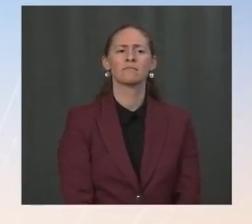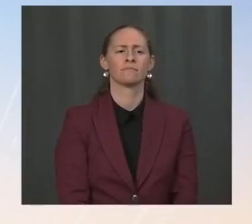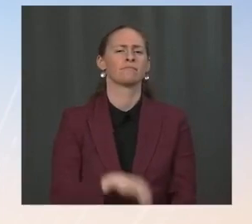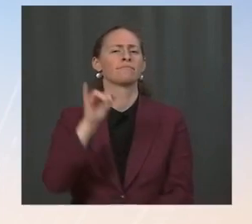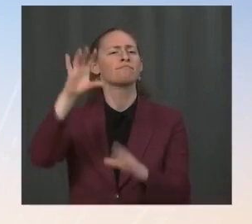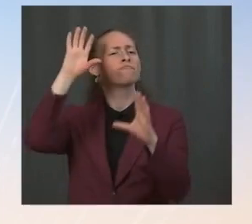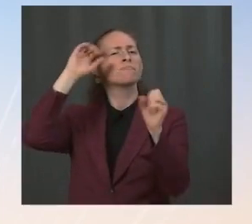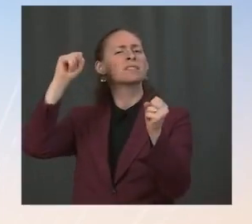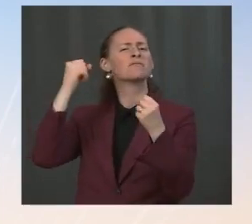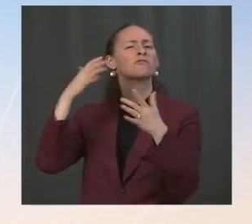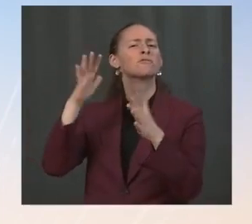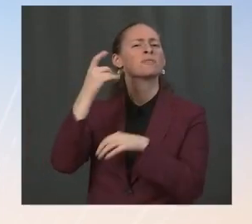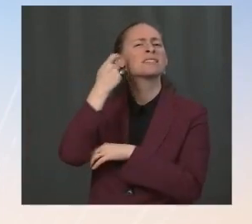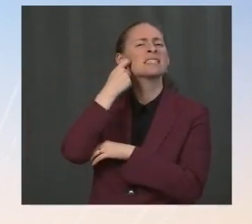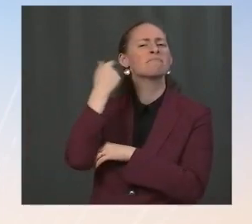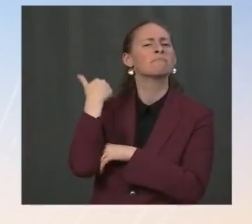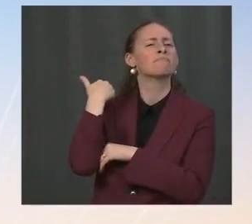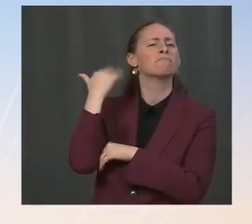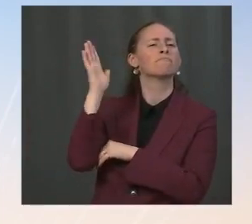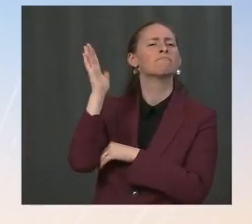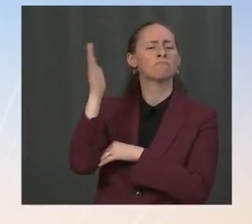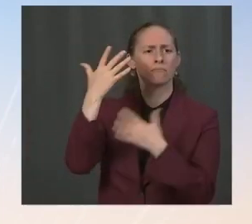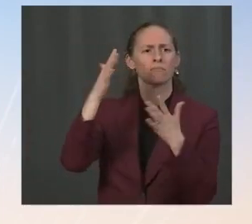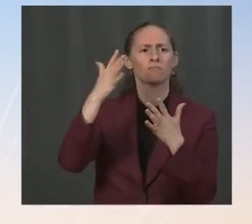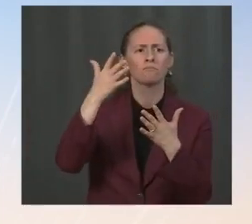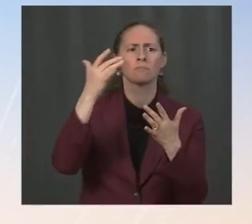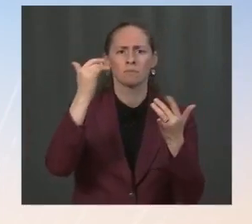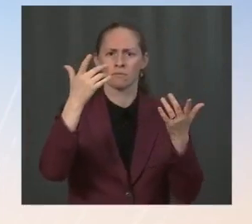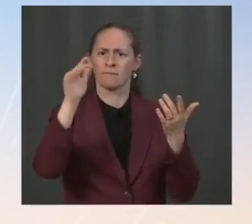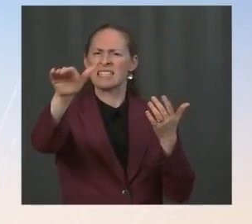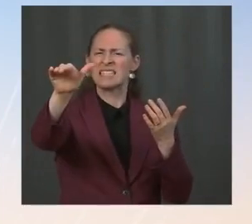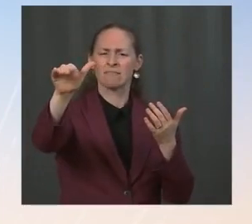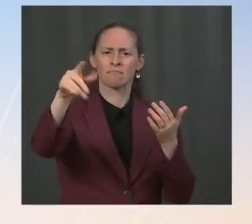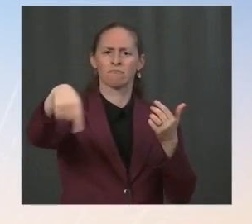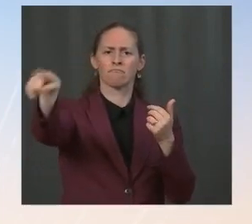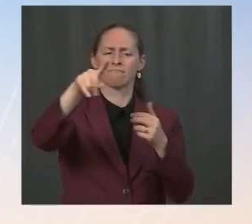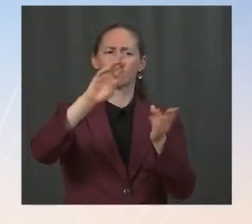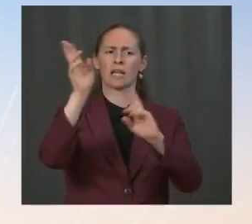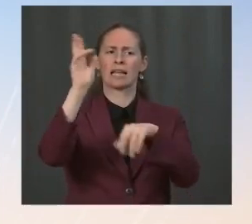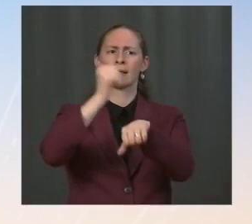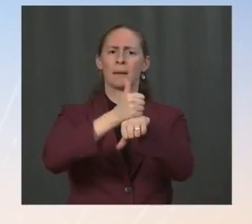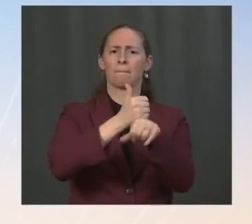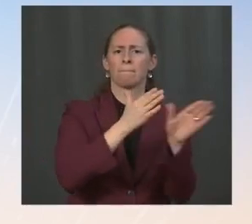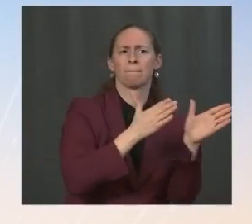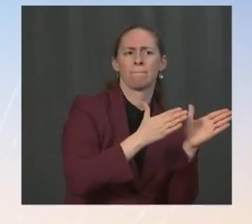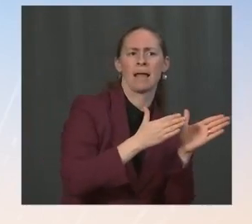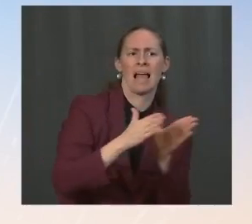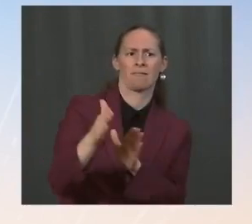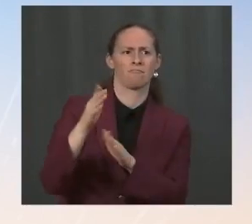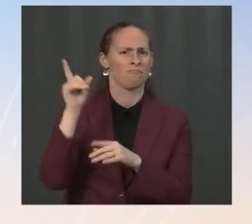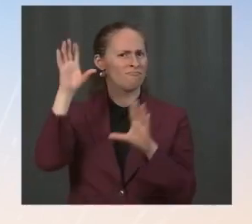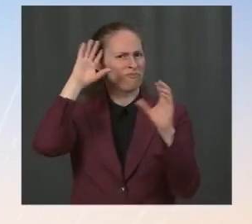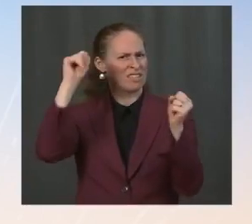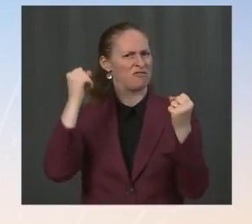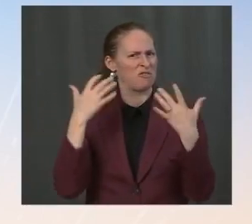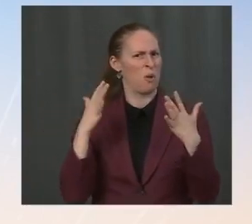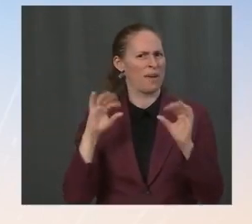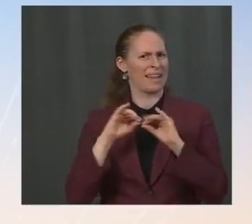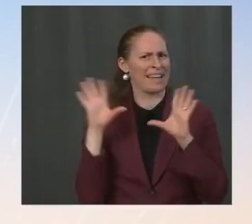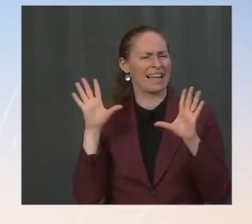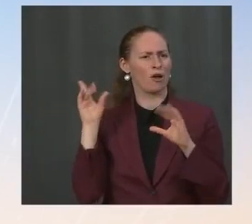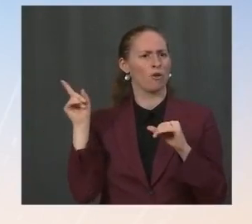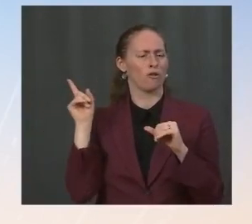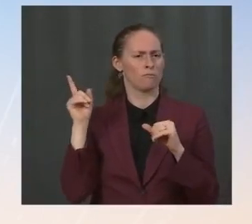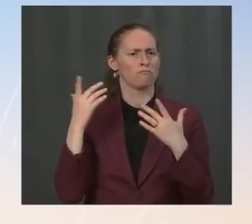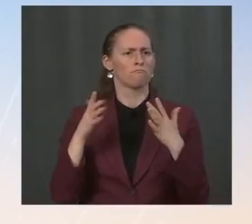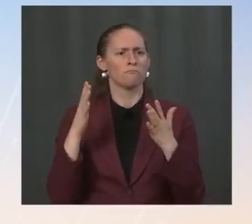remarks a little while ago, he's asked them to draw up plans. The president was, I don't think he could have been more clear about the fact that he believes we will not forgive,